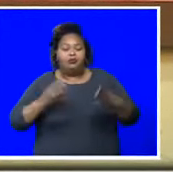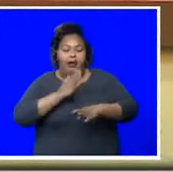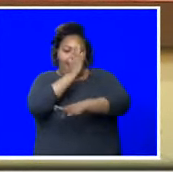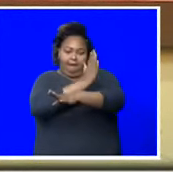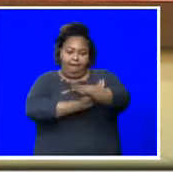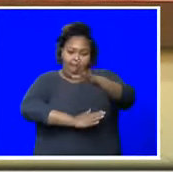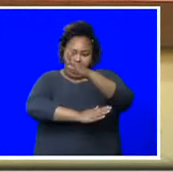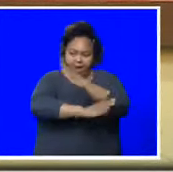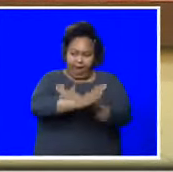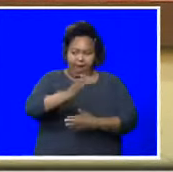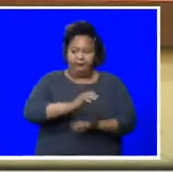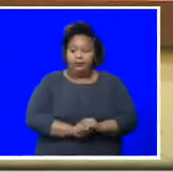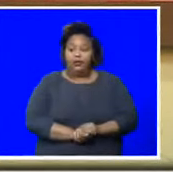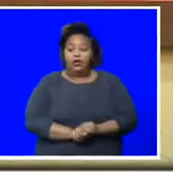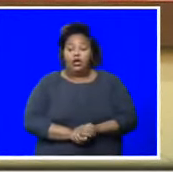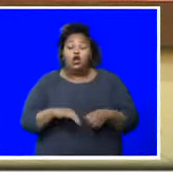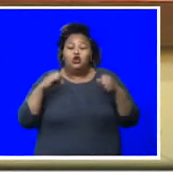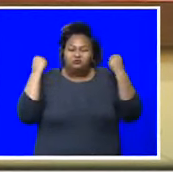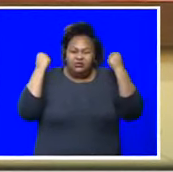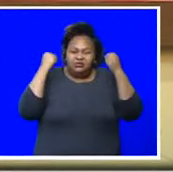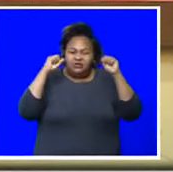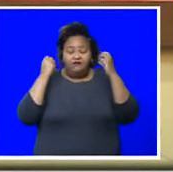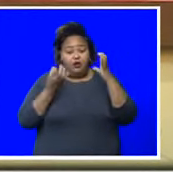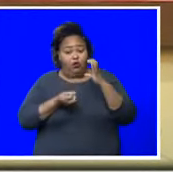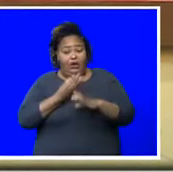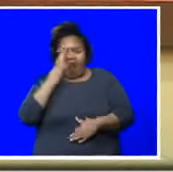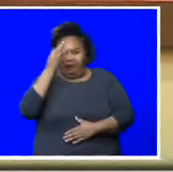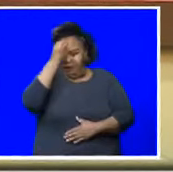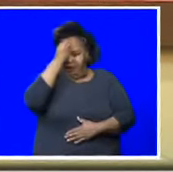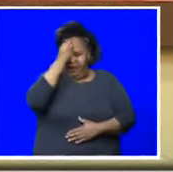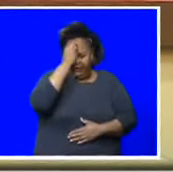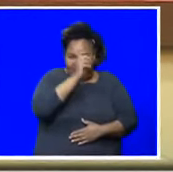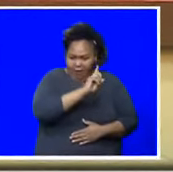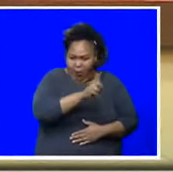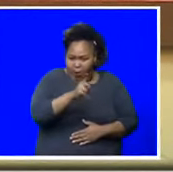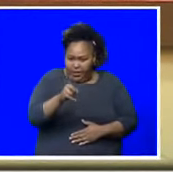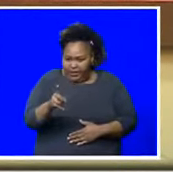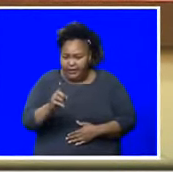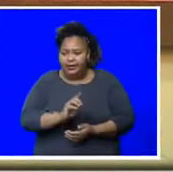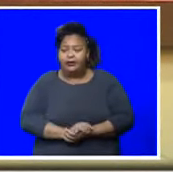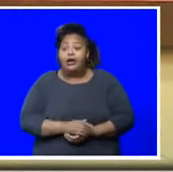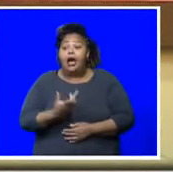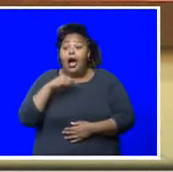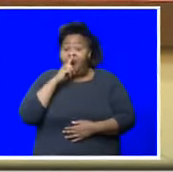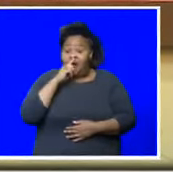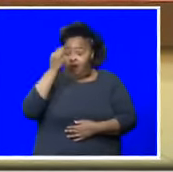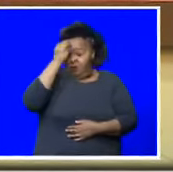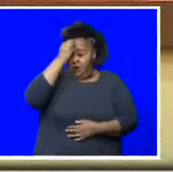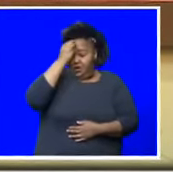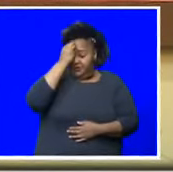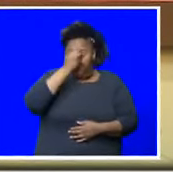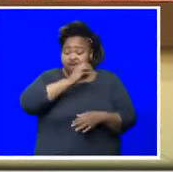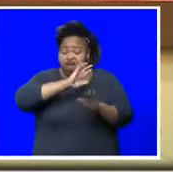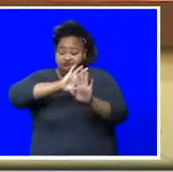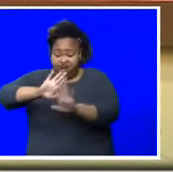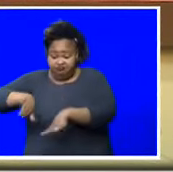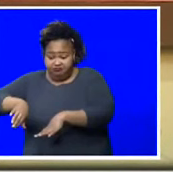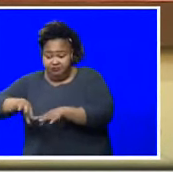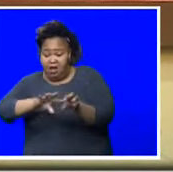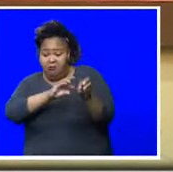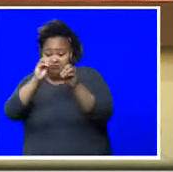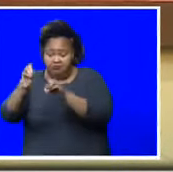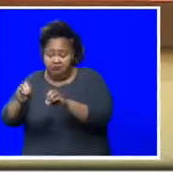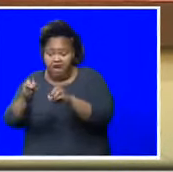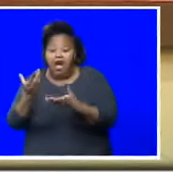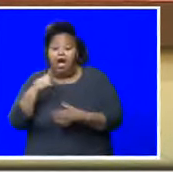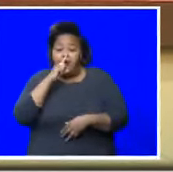msindo avele emaphoyisa abekhuta kulo msindo kwabonakala ukuthi noma sekahambile achubeka lo msindo obakhona laba bekuneneke banele